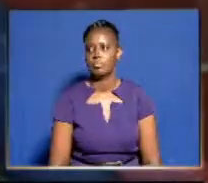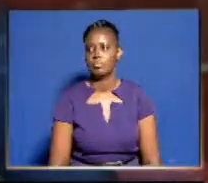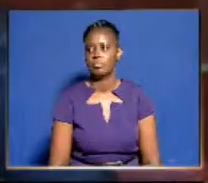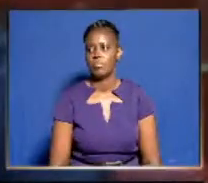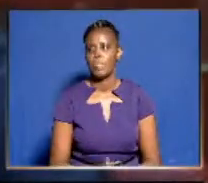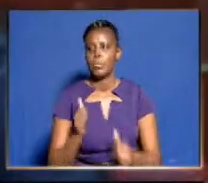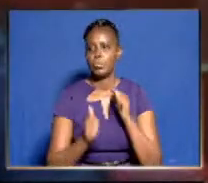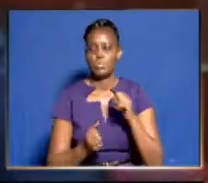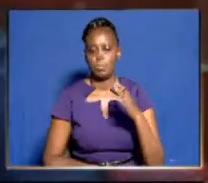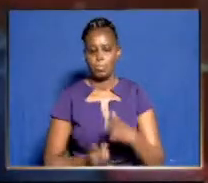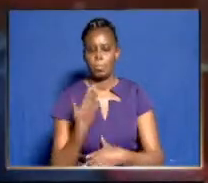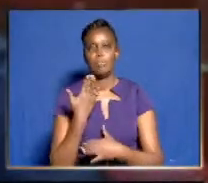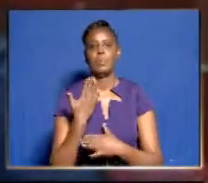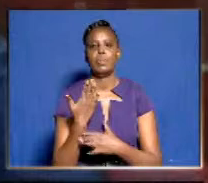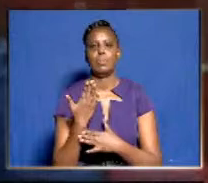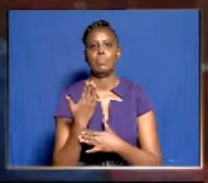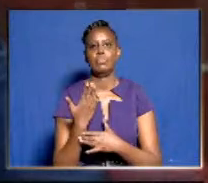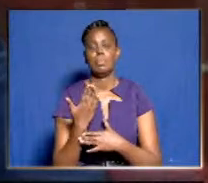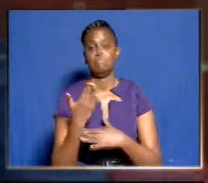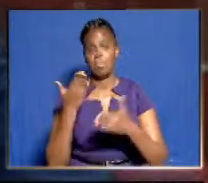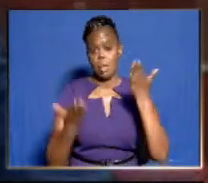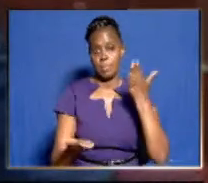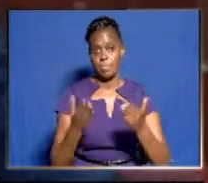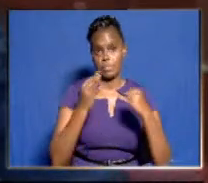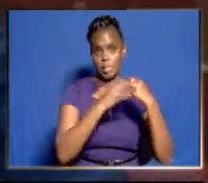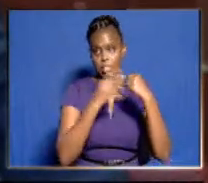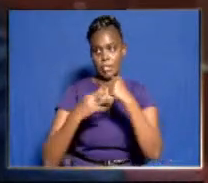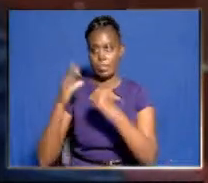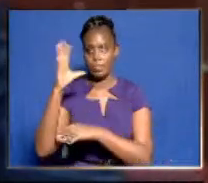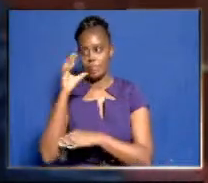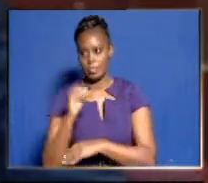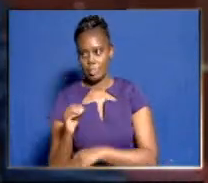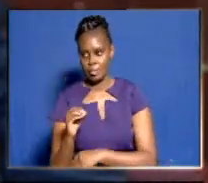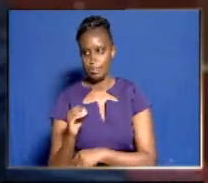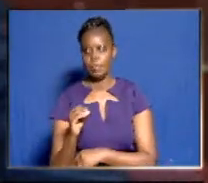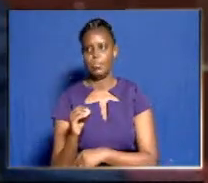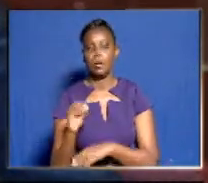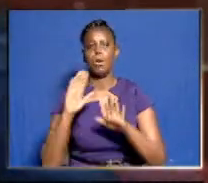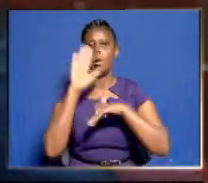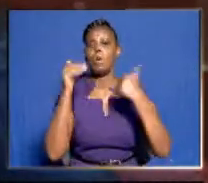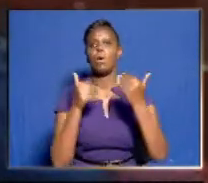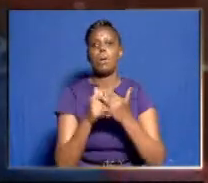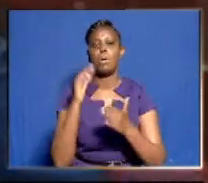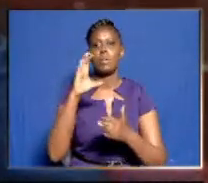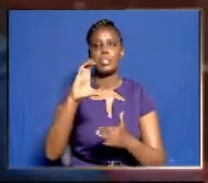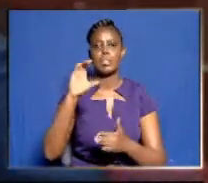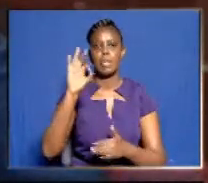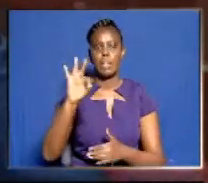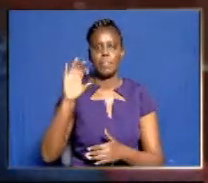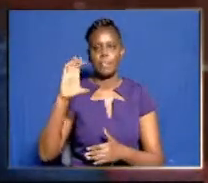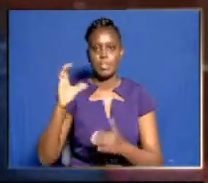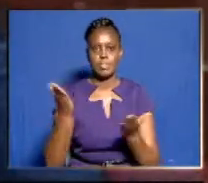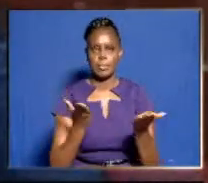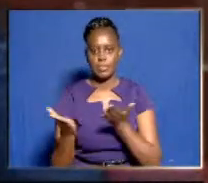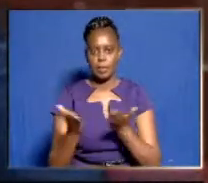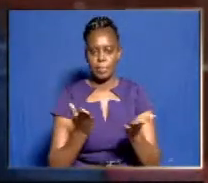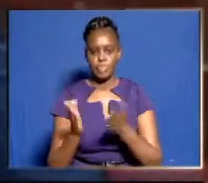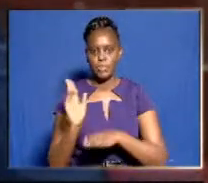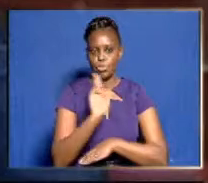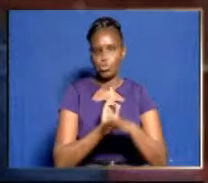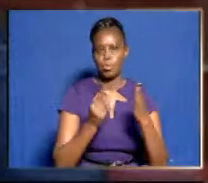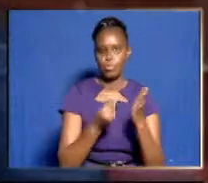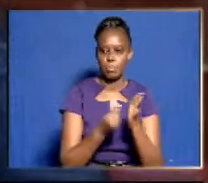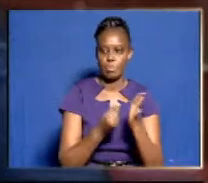presently constitute approximately 88% of all the CFS service expenditures.